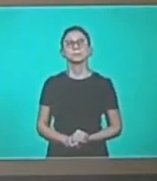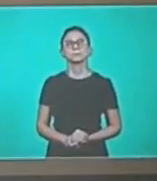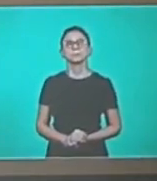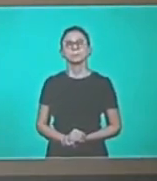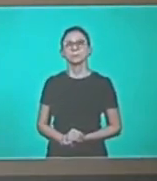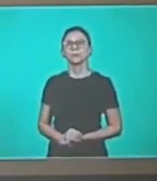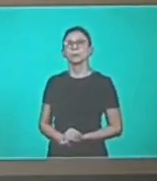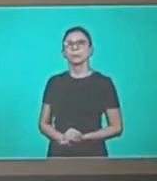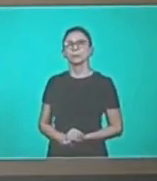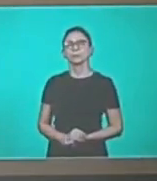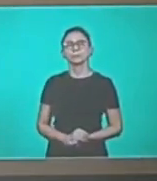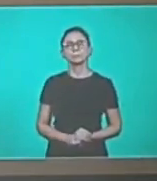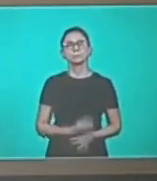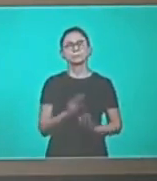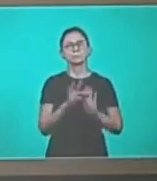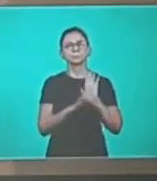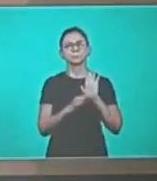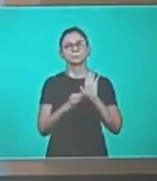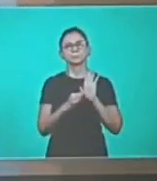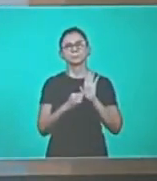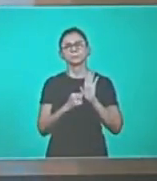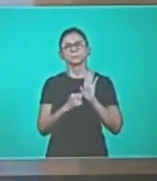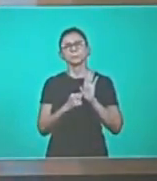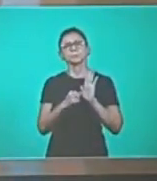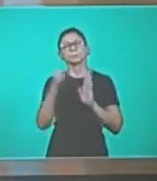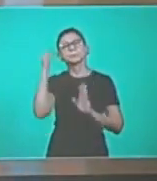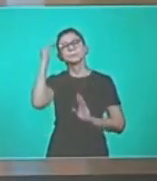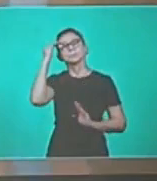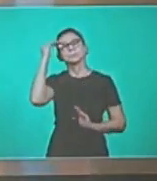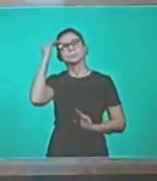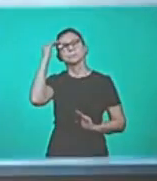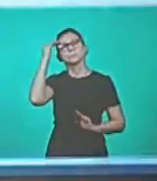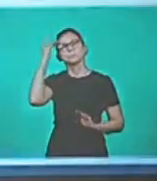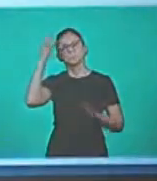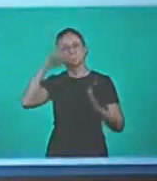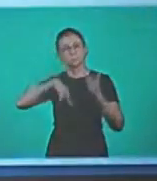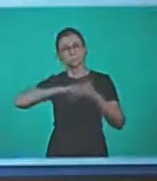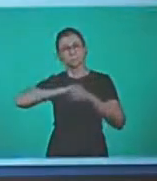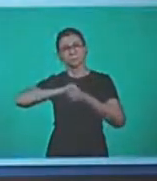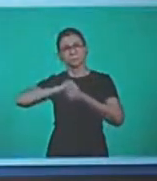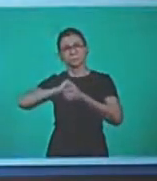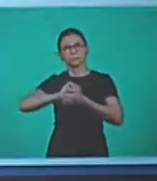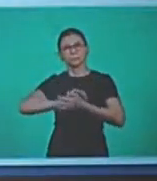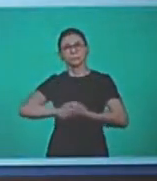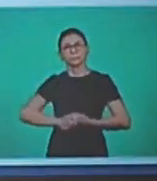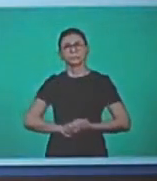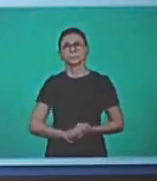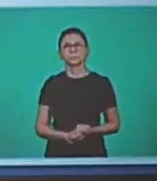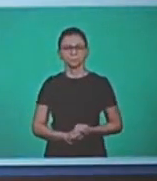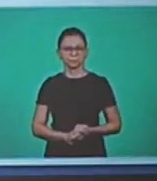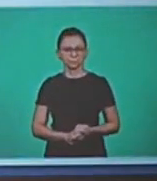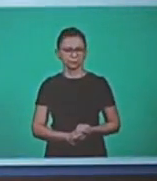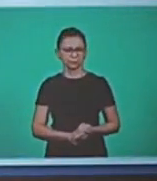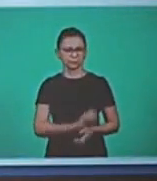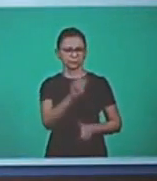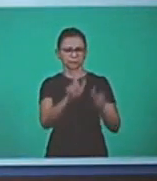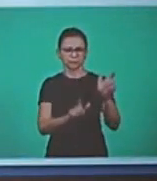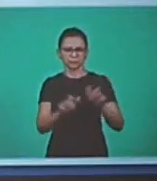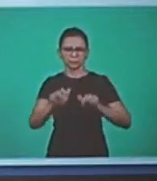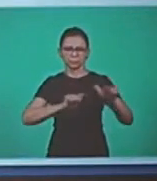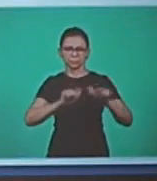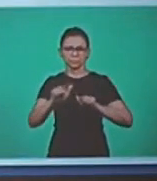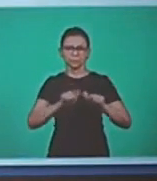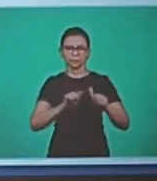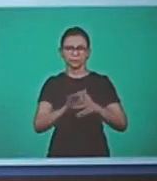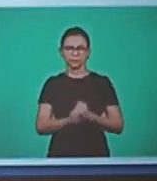it's more glorious when we can read together. So when the